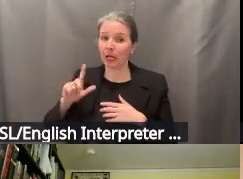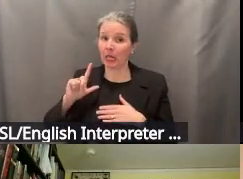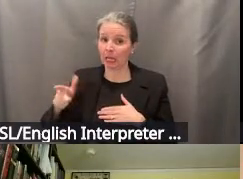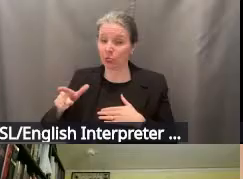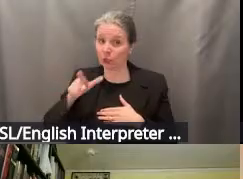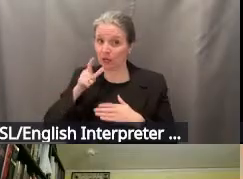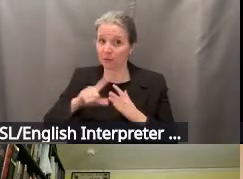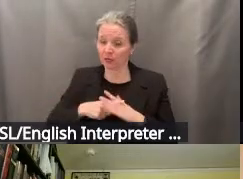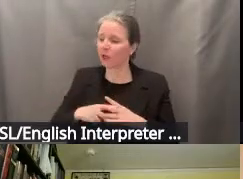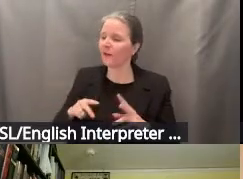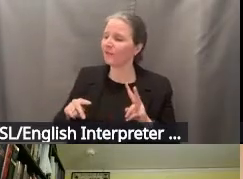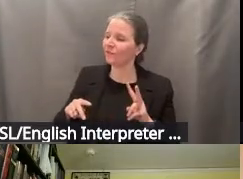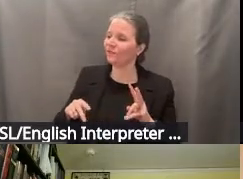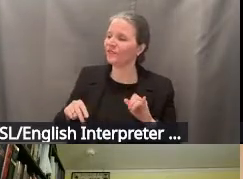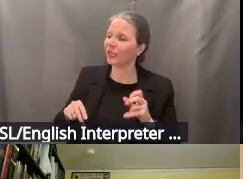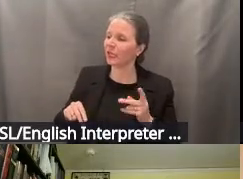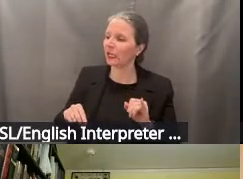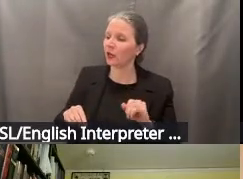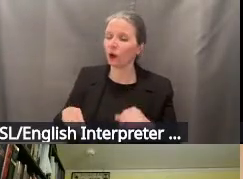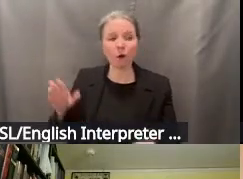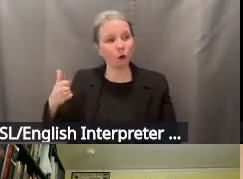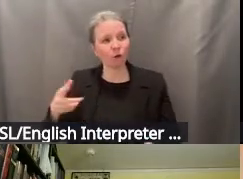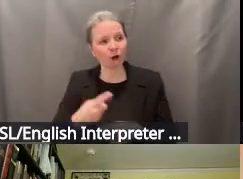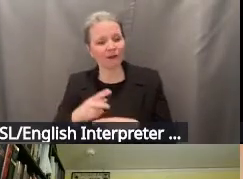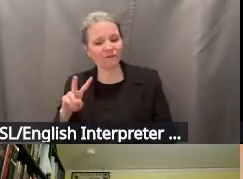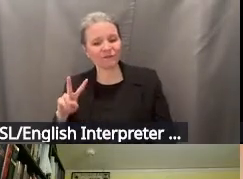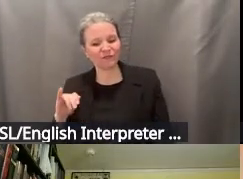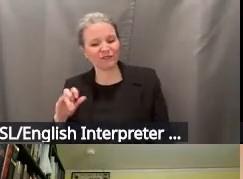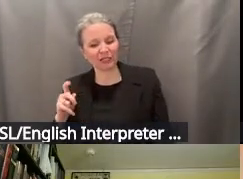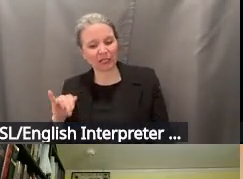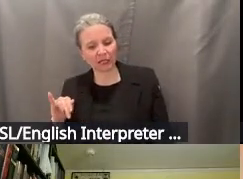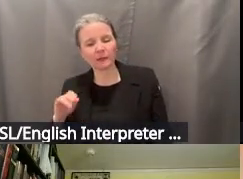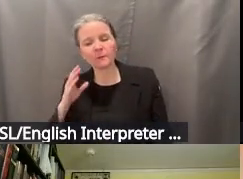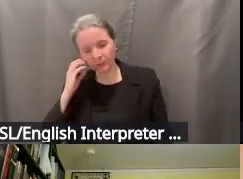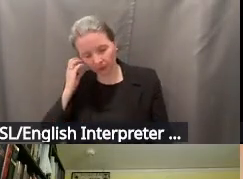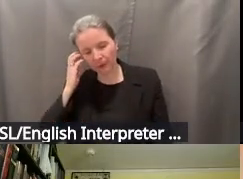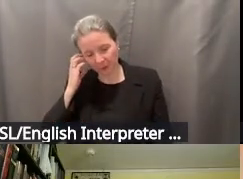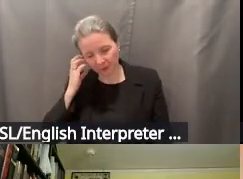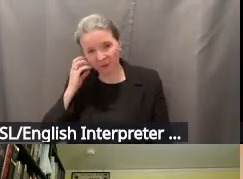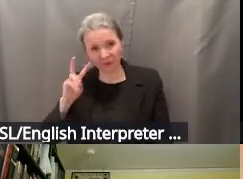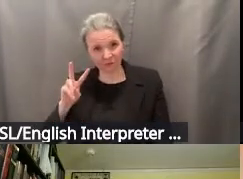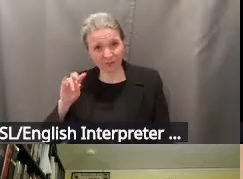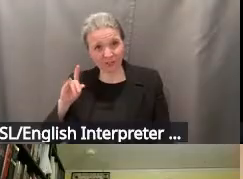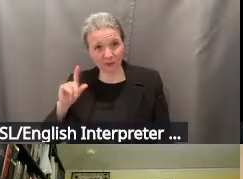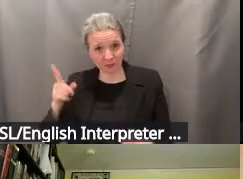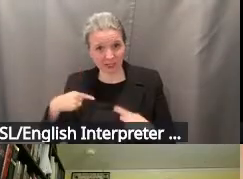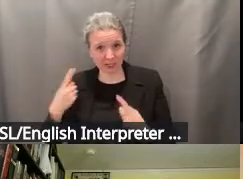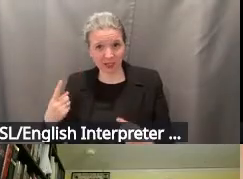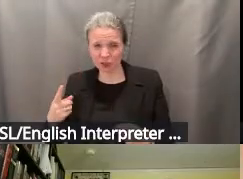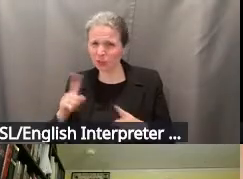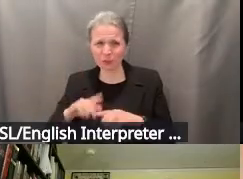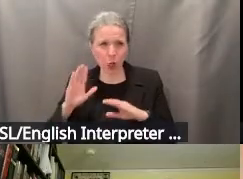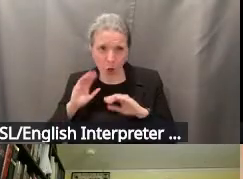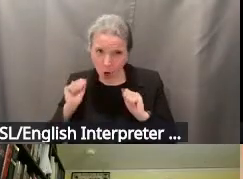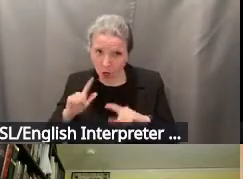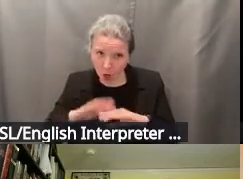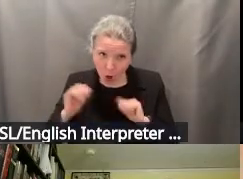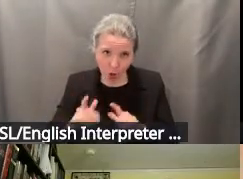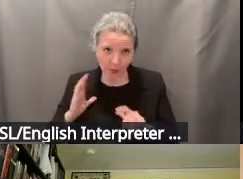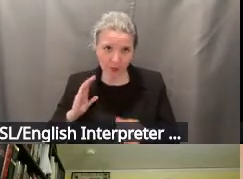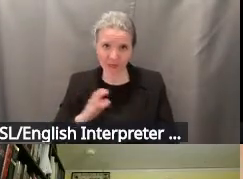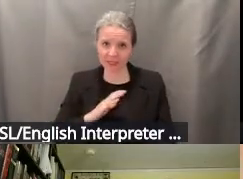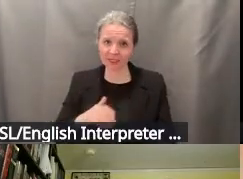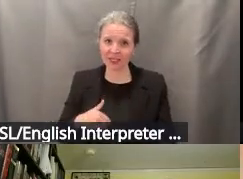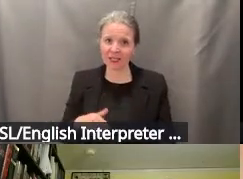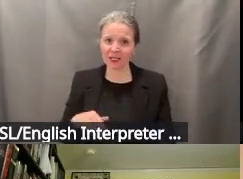Vicky Nakashima. Yes. Vicky Nakashima. Yeah, Vicky's been here. Vicky's been on all the committees. I know.